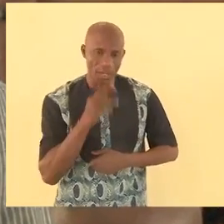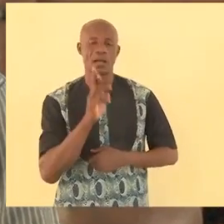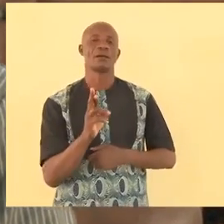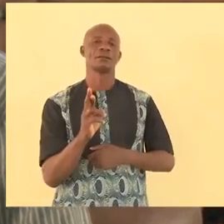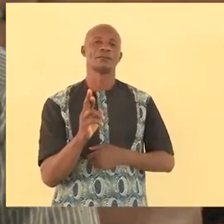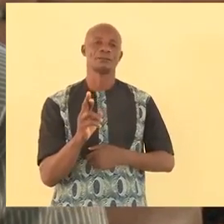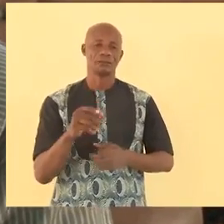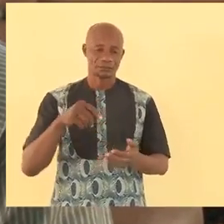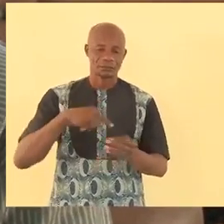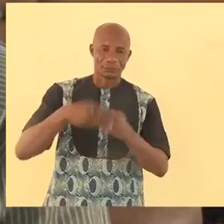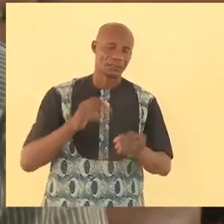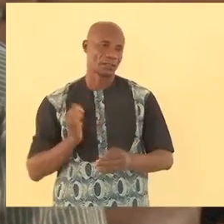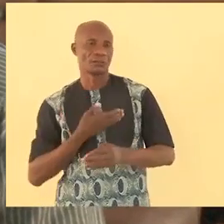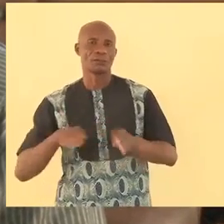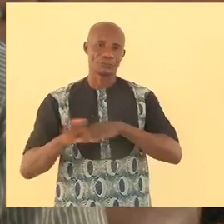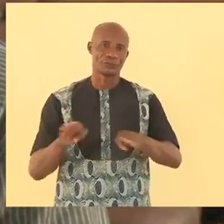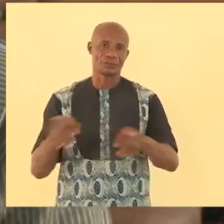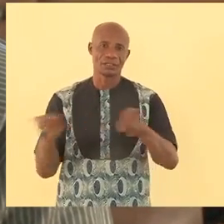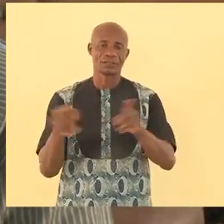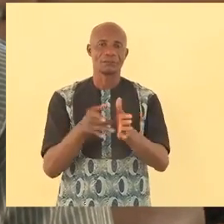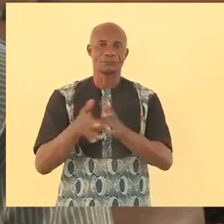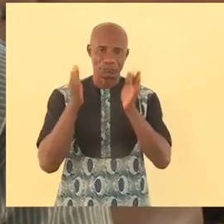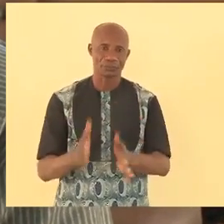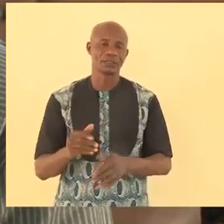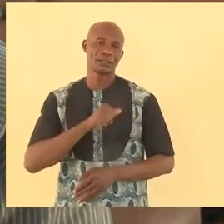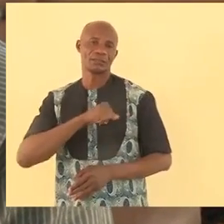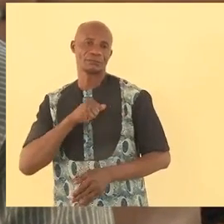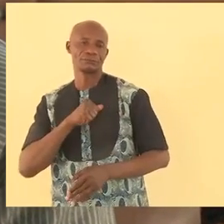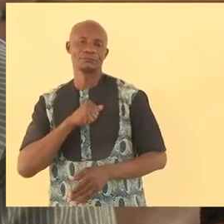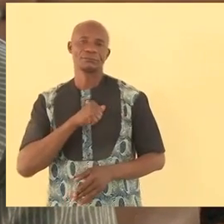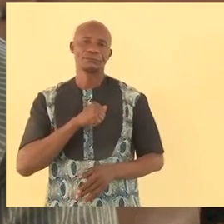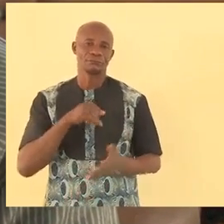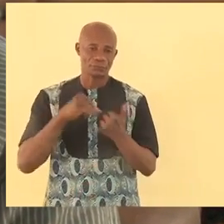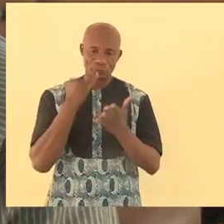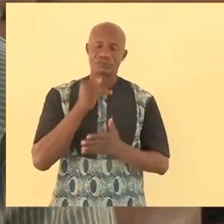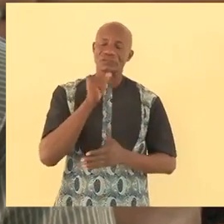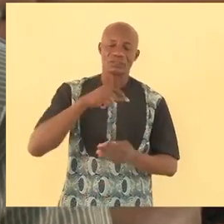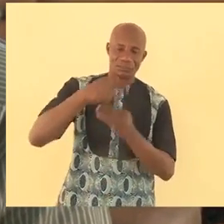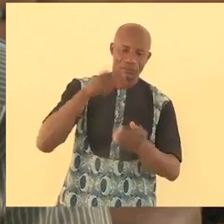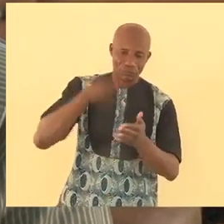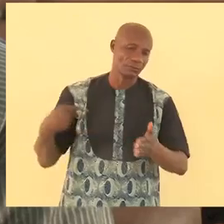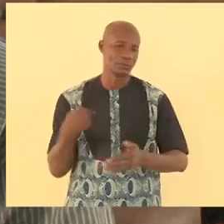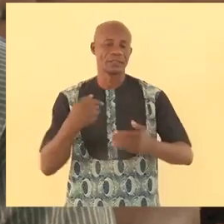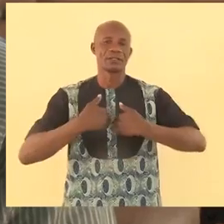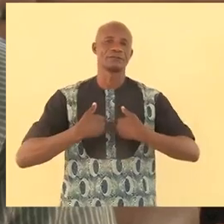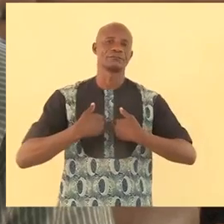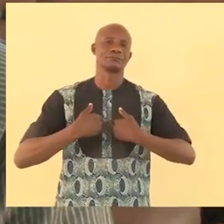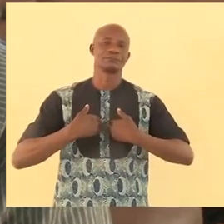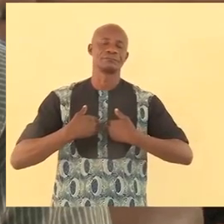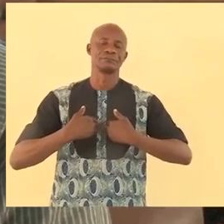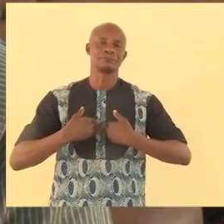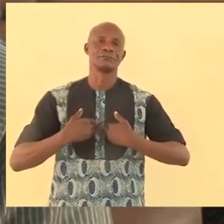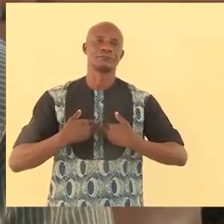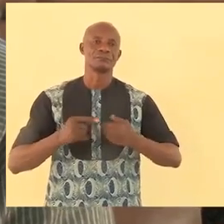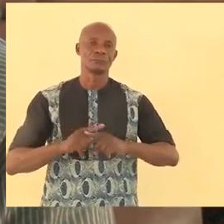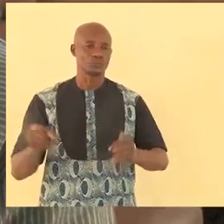are? Is about our conduct as Christians, about our attitude. It's not so much about what we have or what we will possess in the